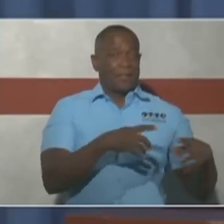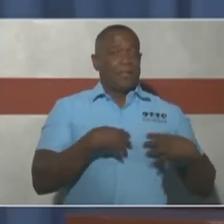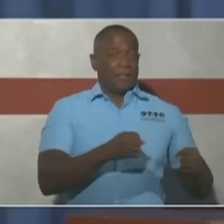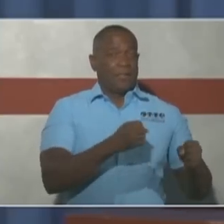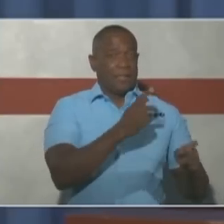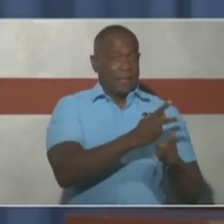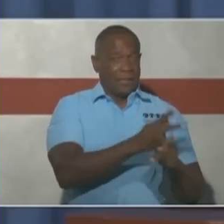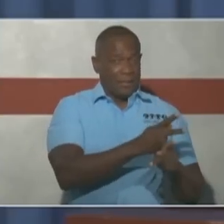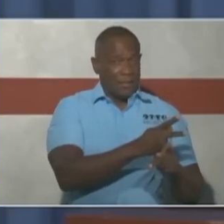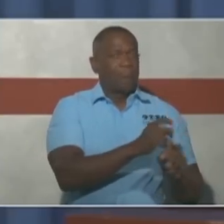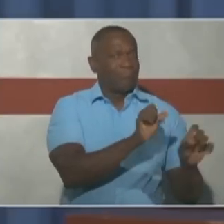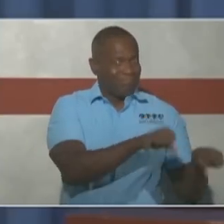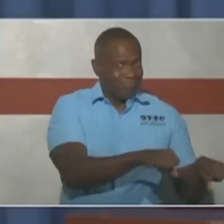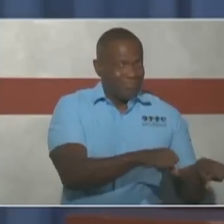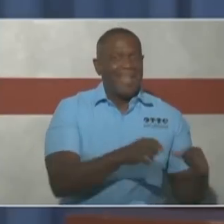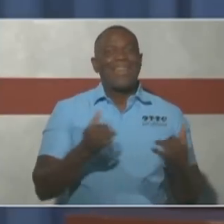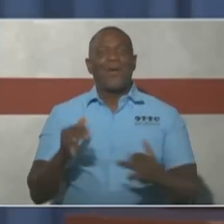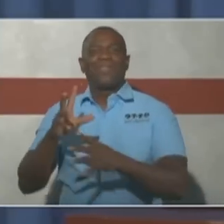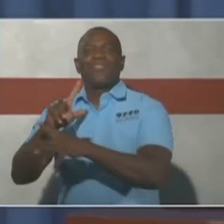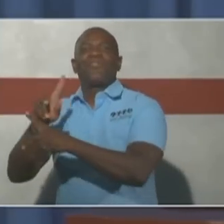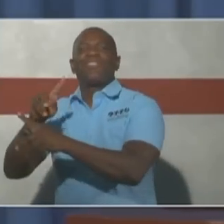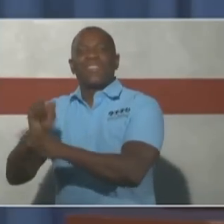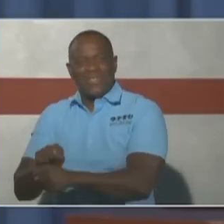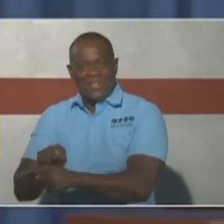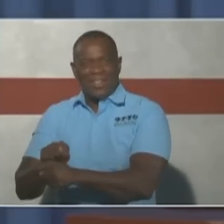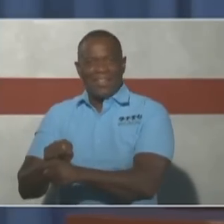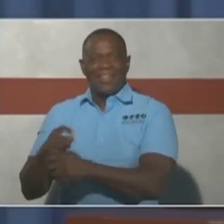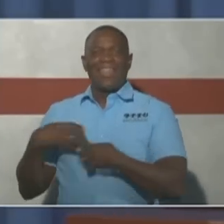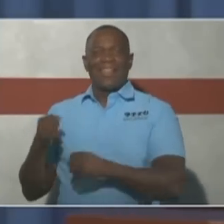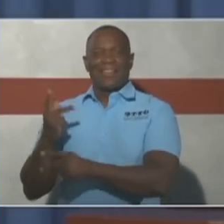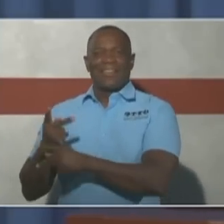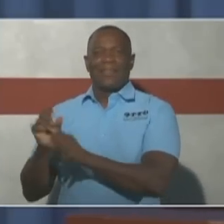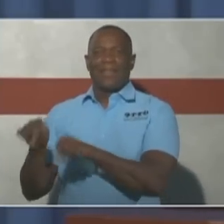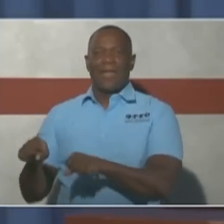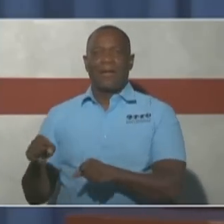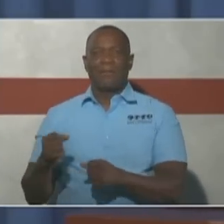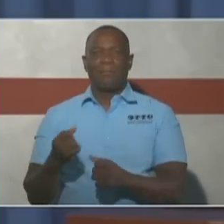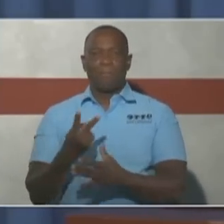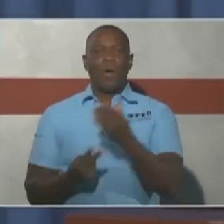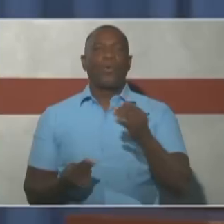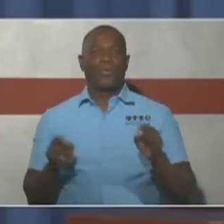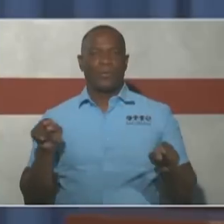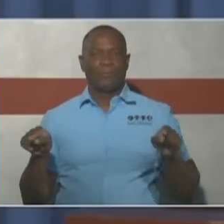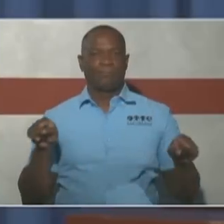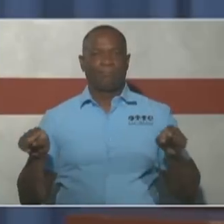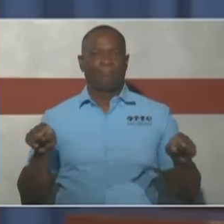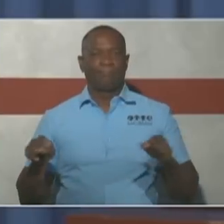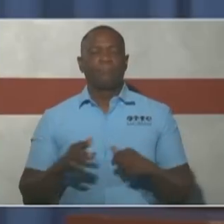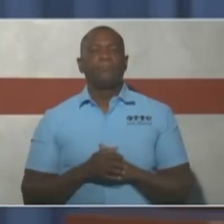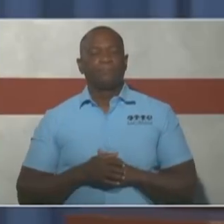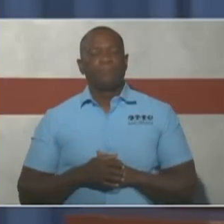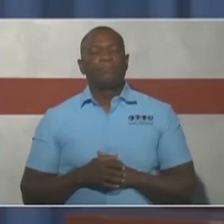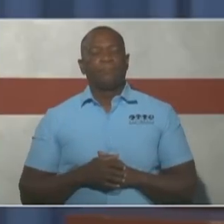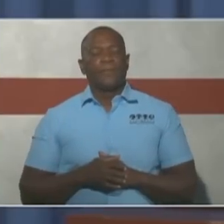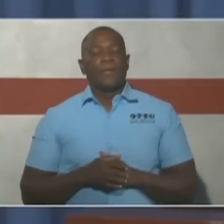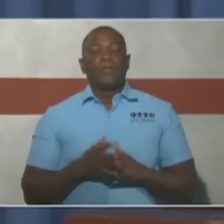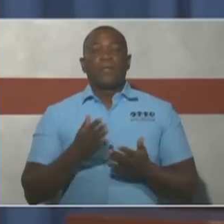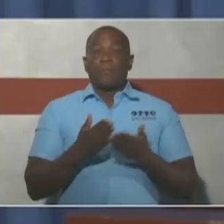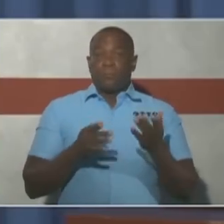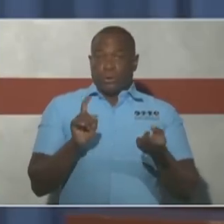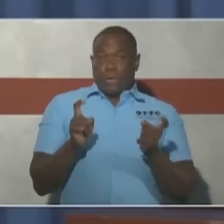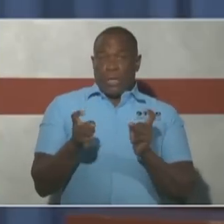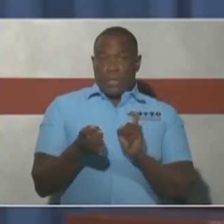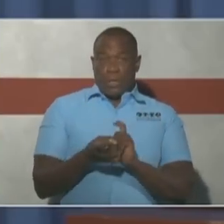And now there is new capacity in what we would term a hybrid system within the RHAs. And these